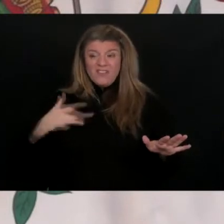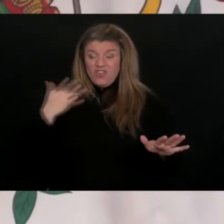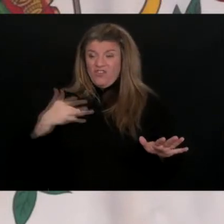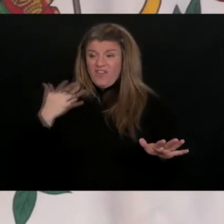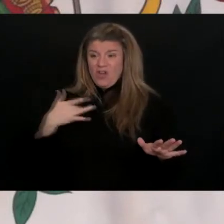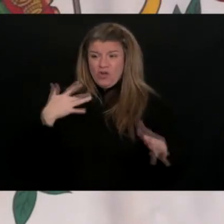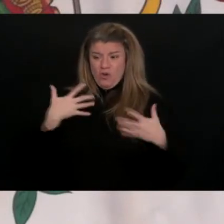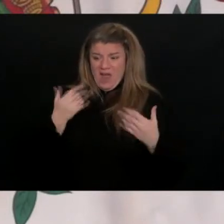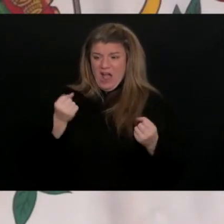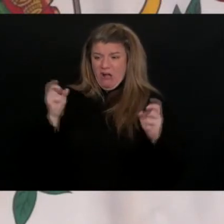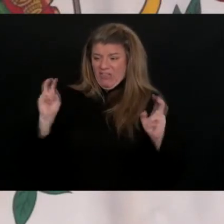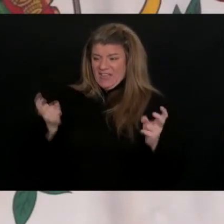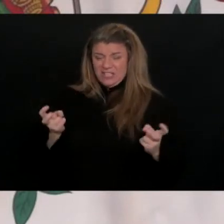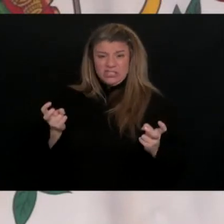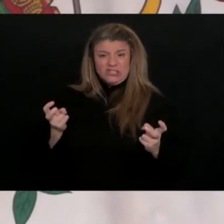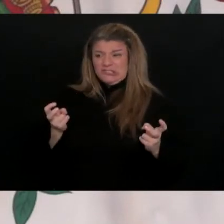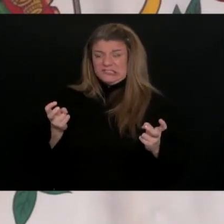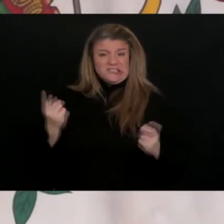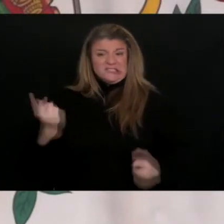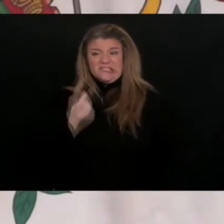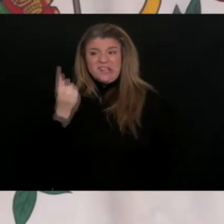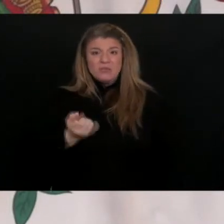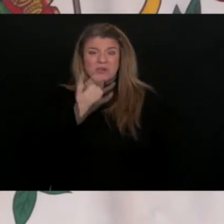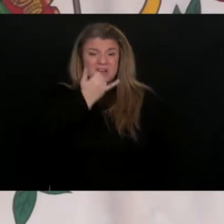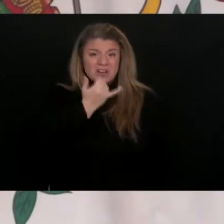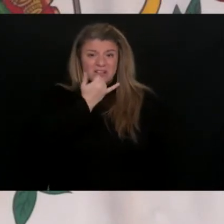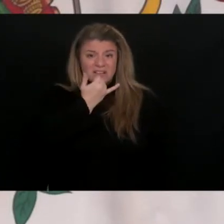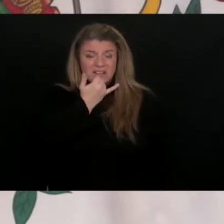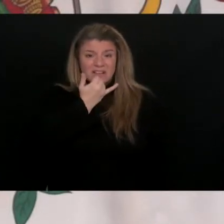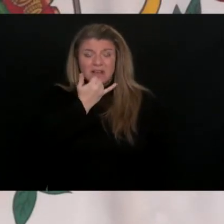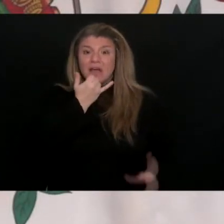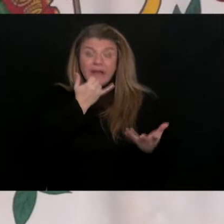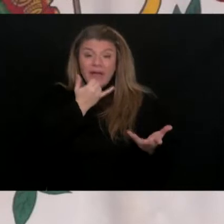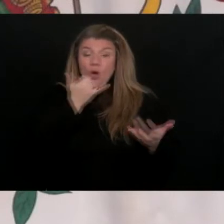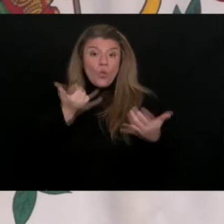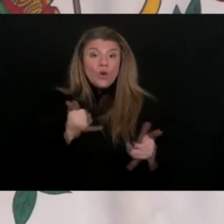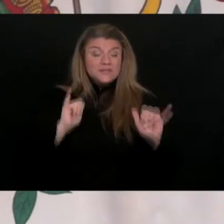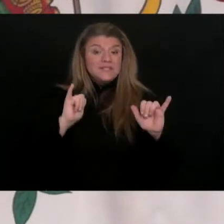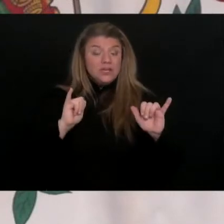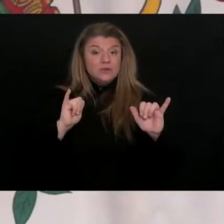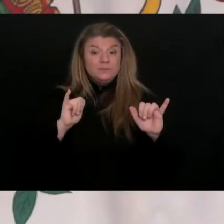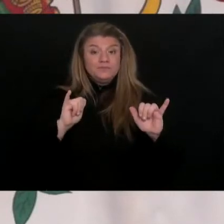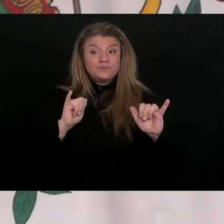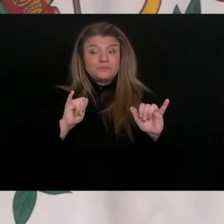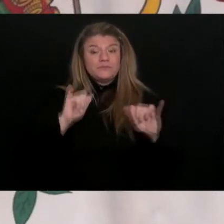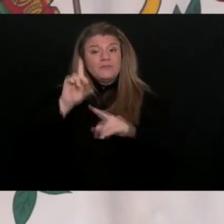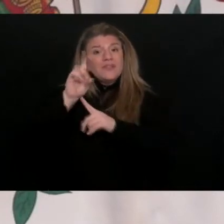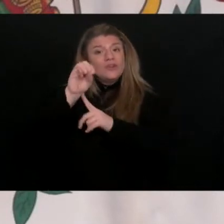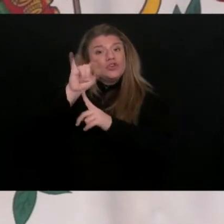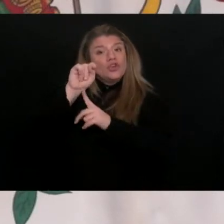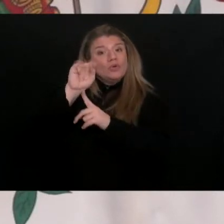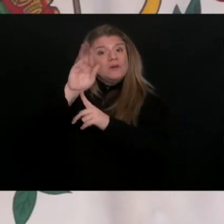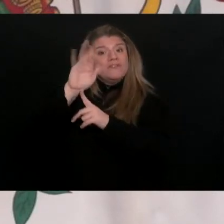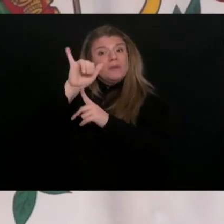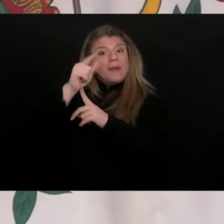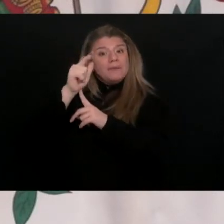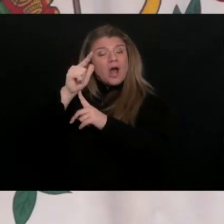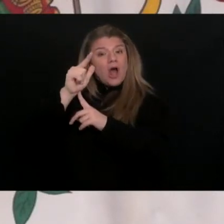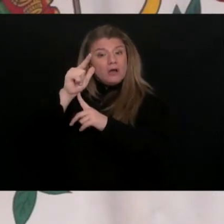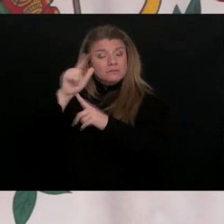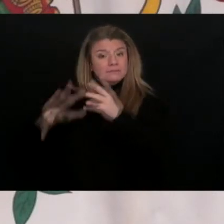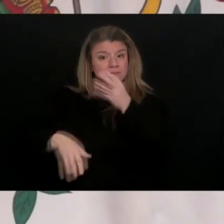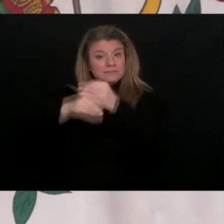with your health issues in any way. We're still doing the Do It for Baby Dog Round 3, and